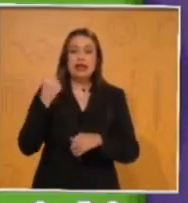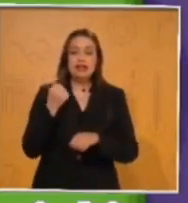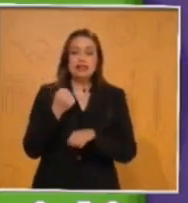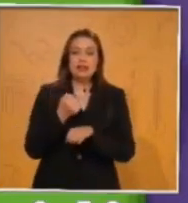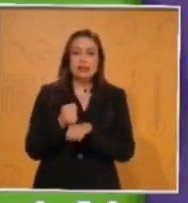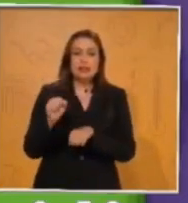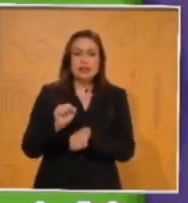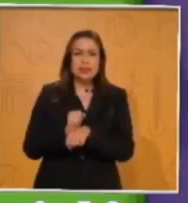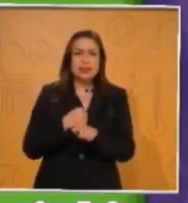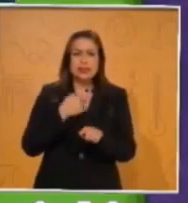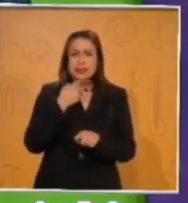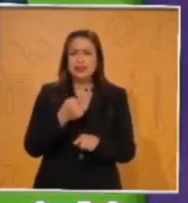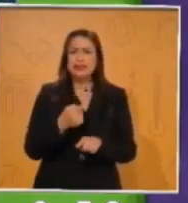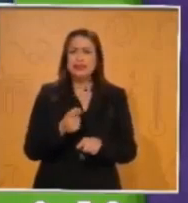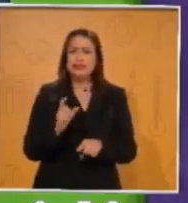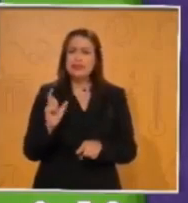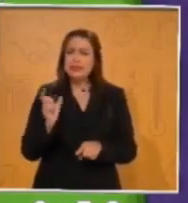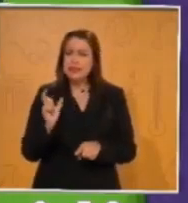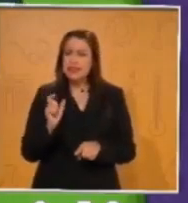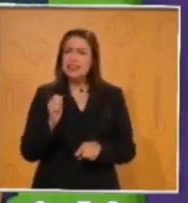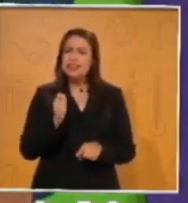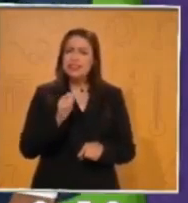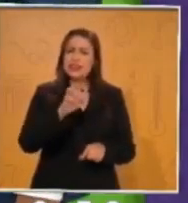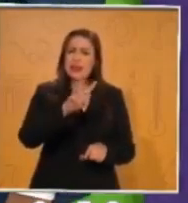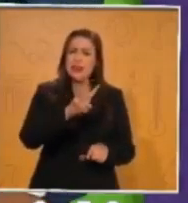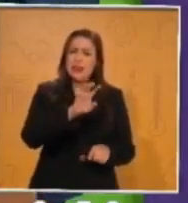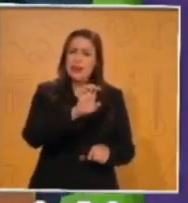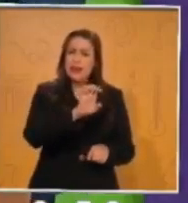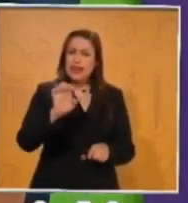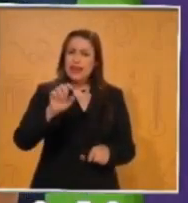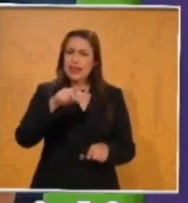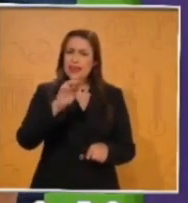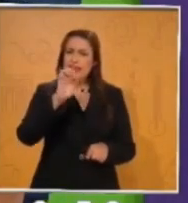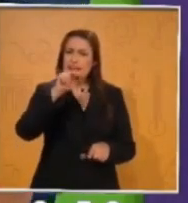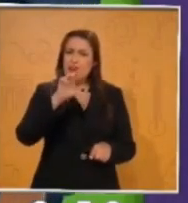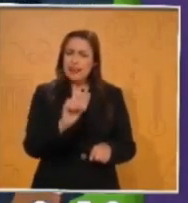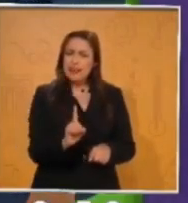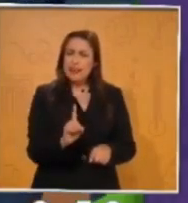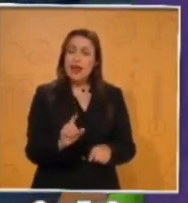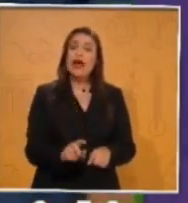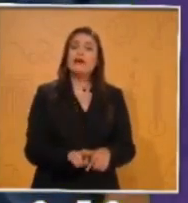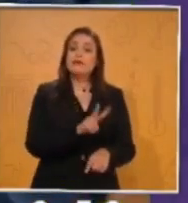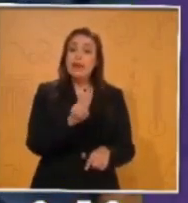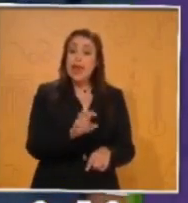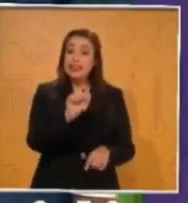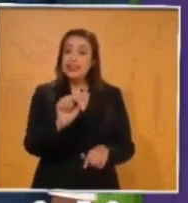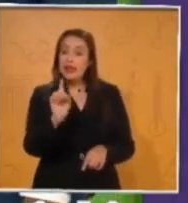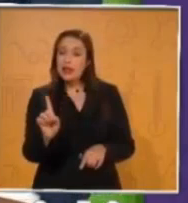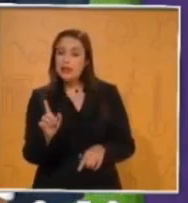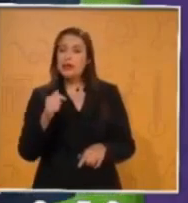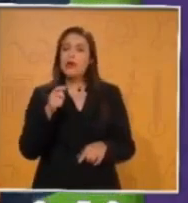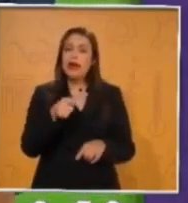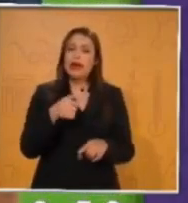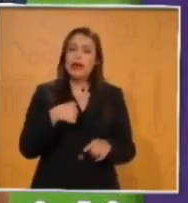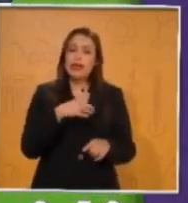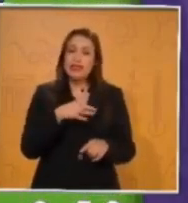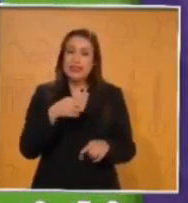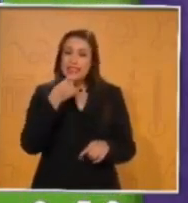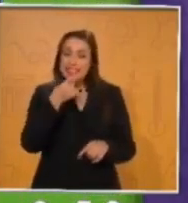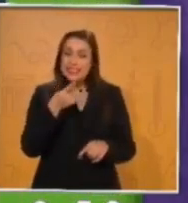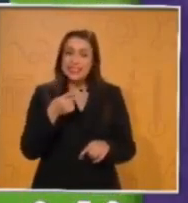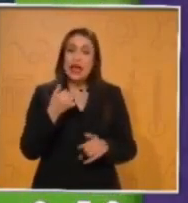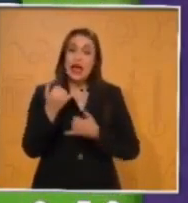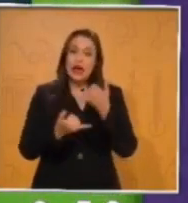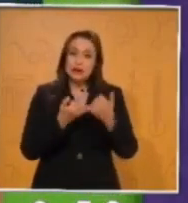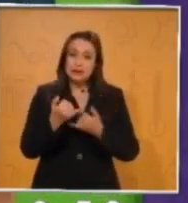Saturday and Sunday, I didn't eat in a restaurant and I didn't play soccer. What did you